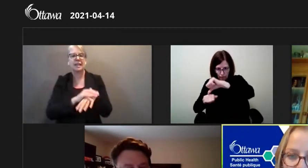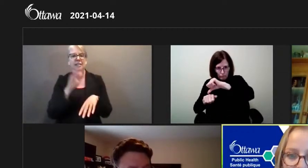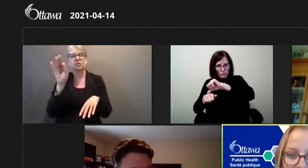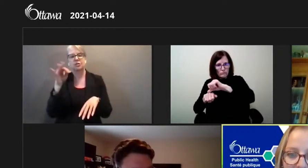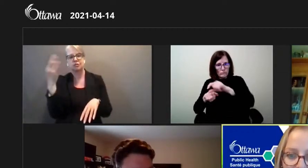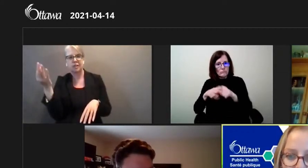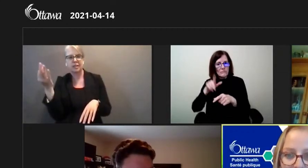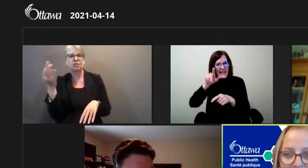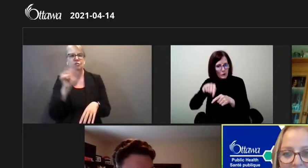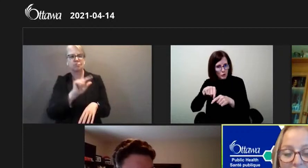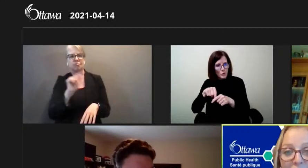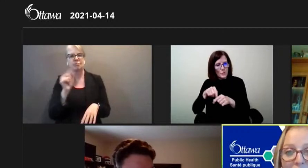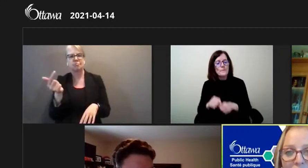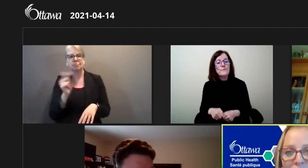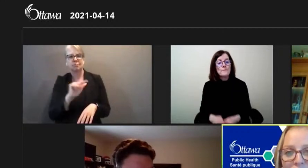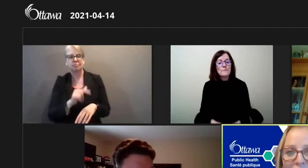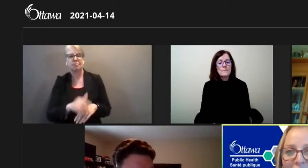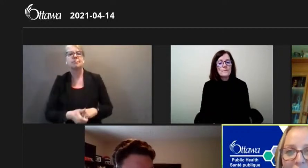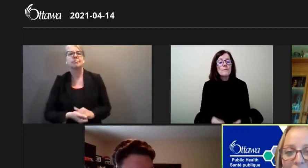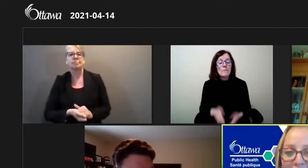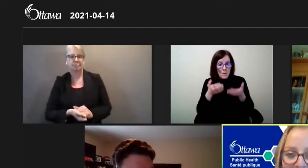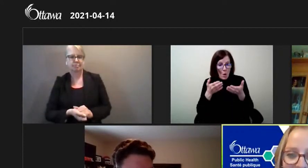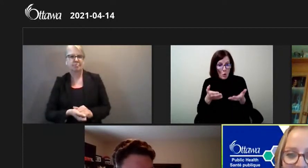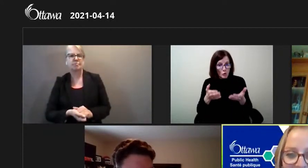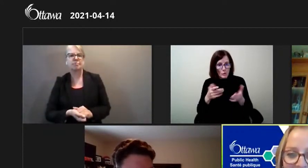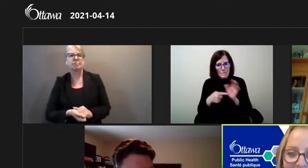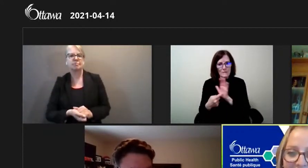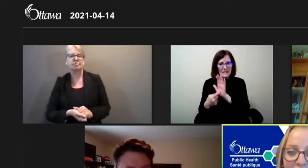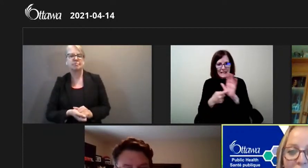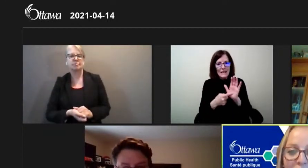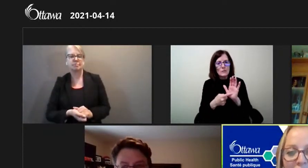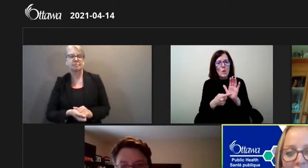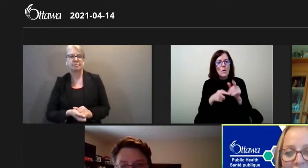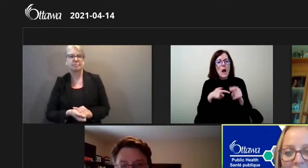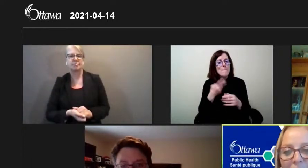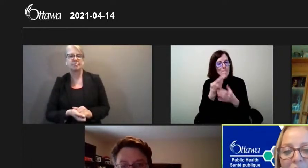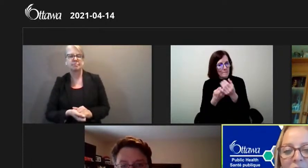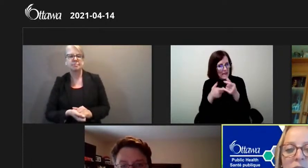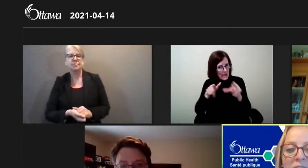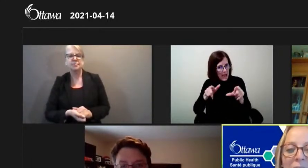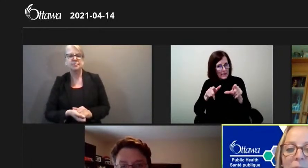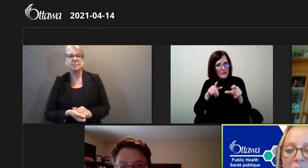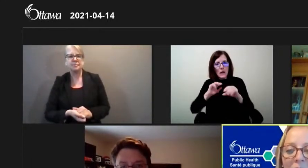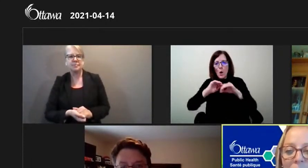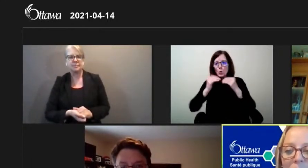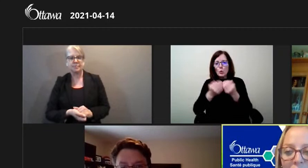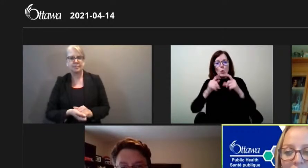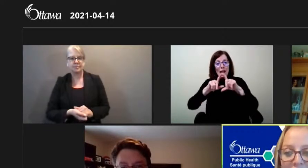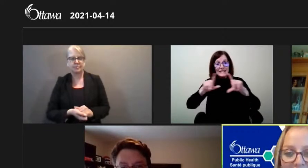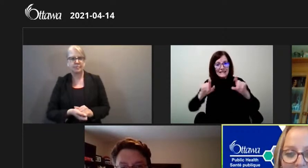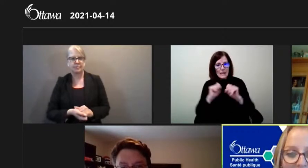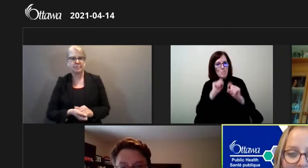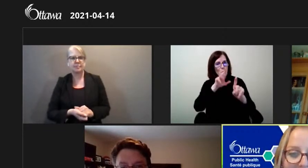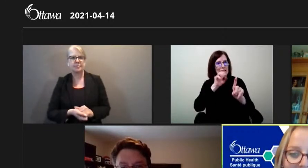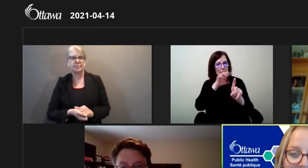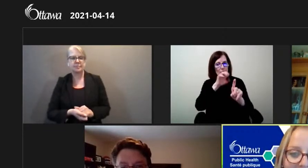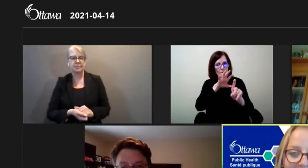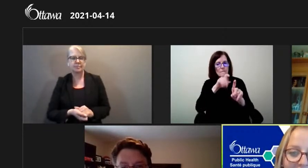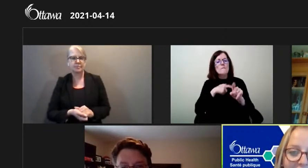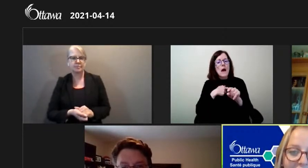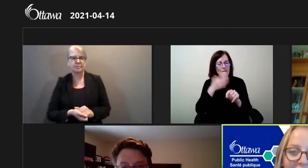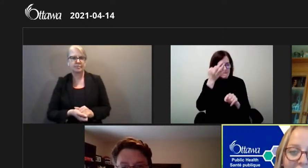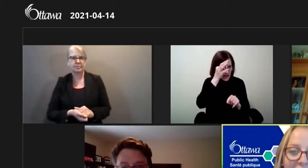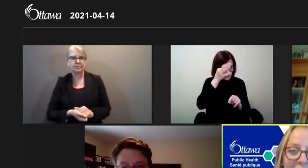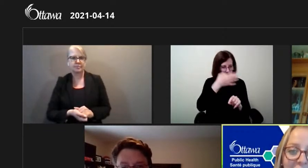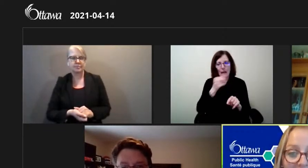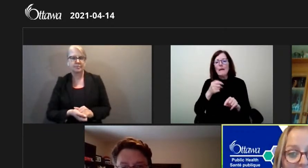French. La présentation PowerPoint sera bilingue. The PowerPoint presentation today is bilingual. You will have the first slide in English and then the second